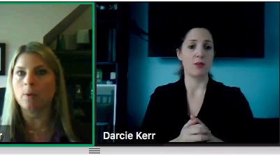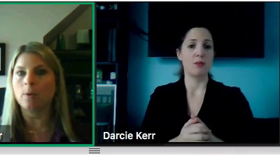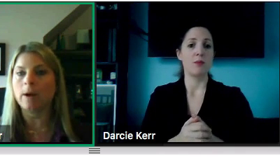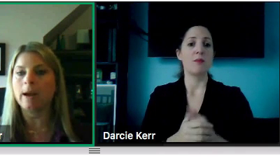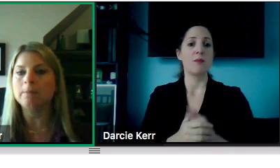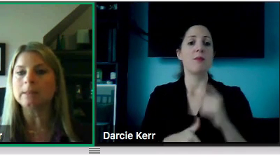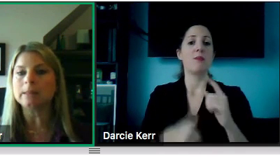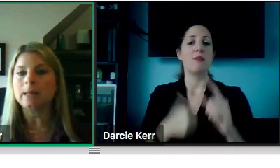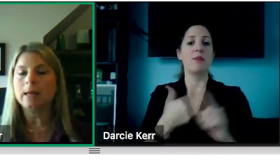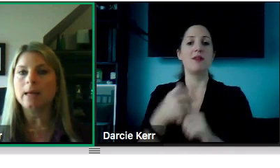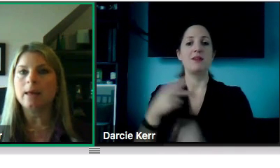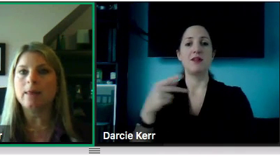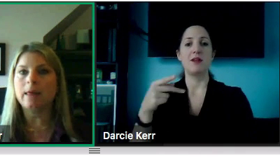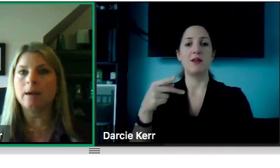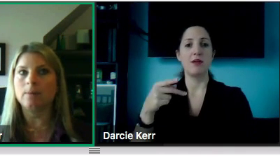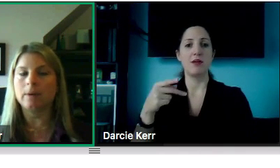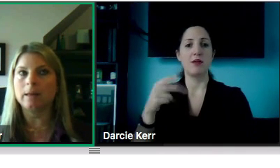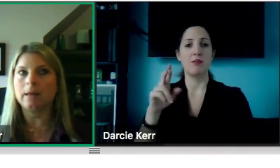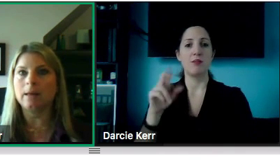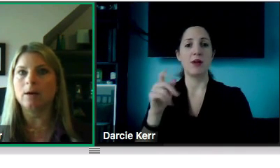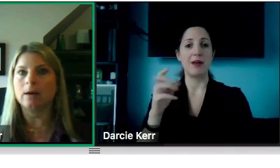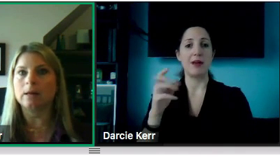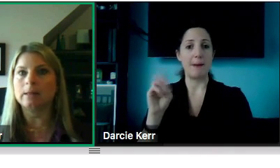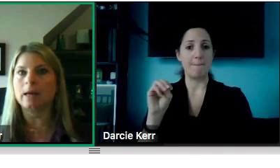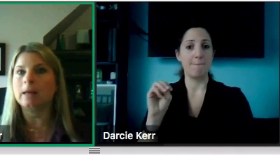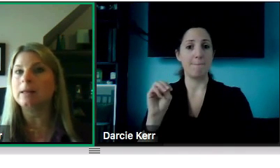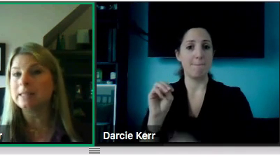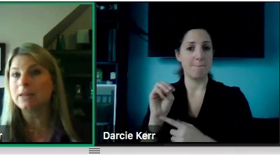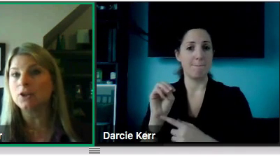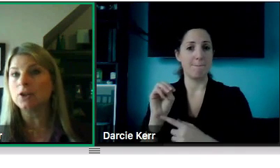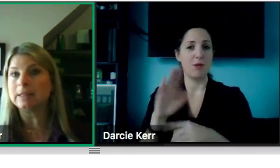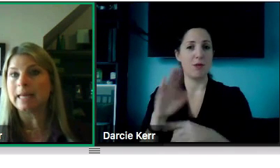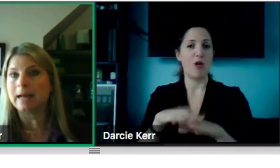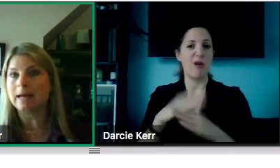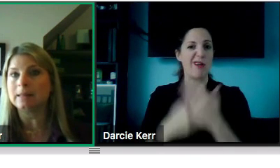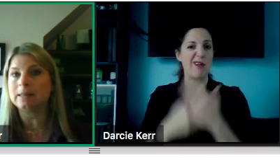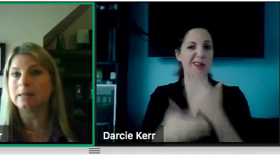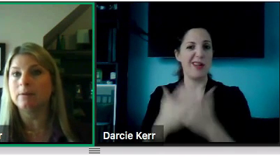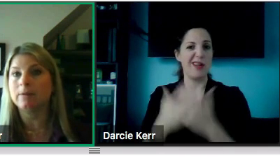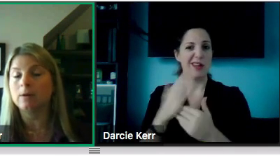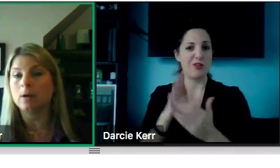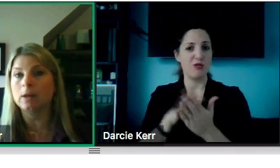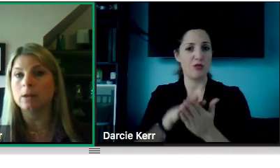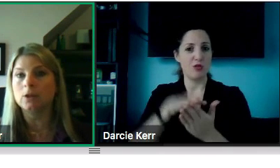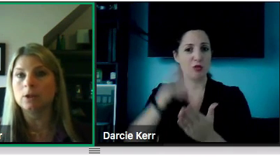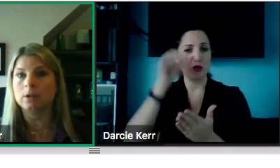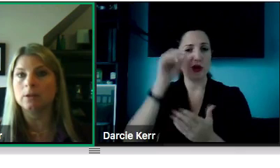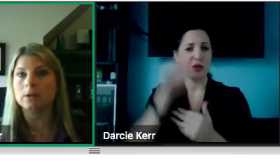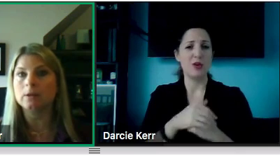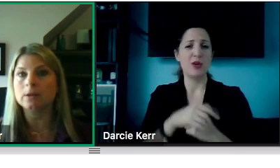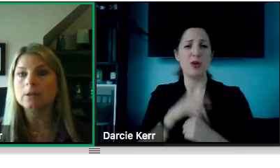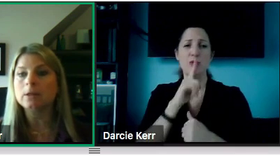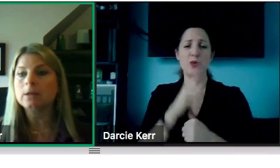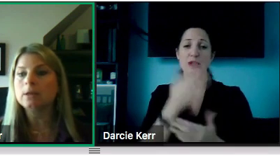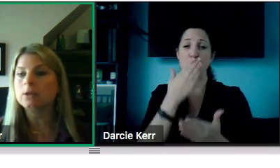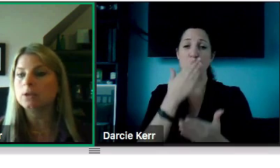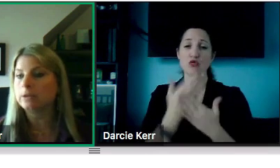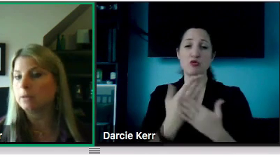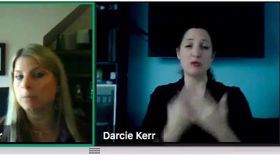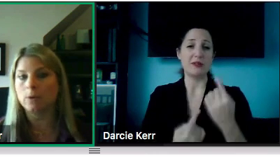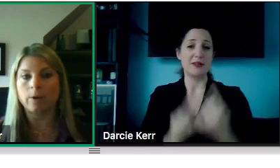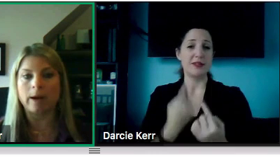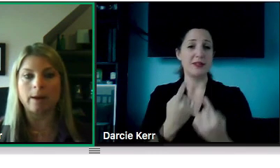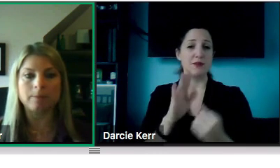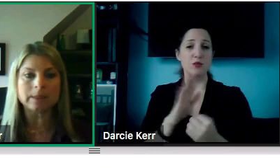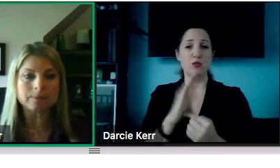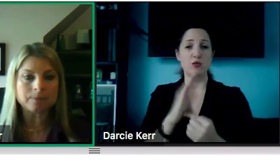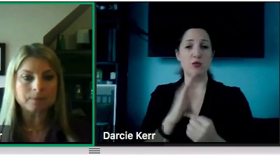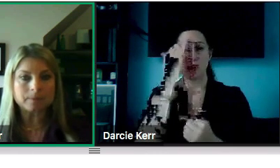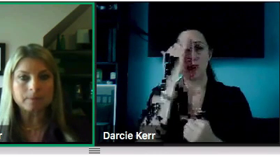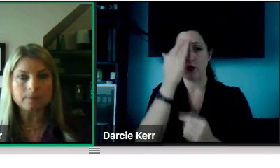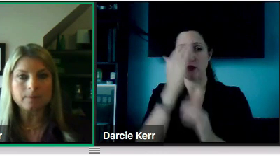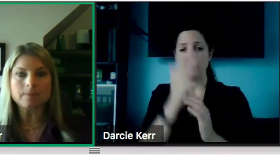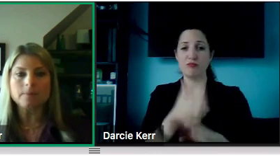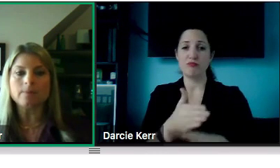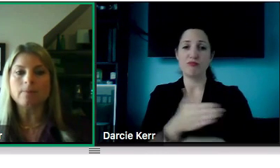for both programs that really are an essential test of the knowledge learned during the